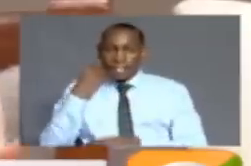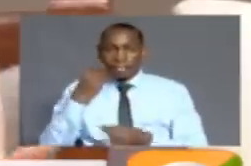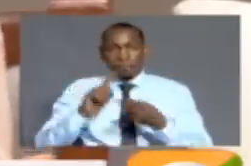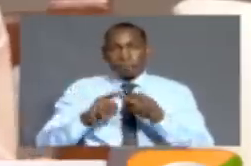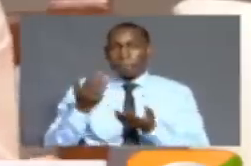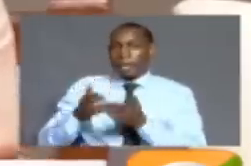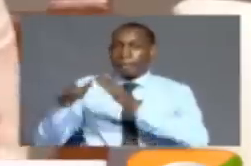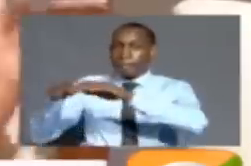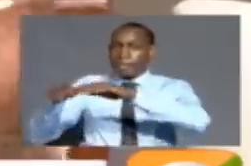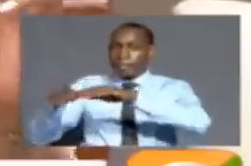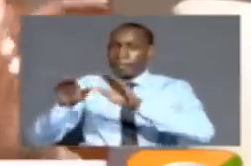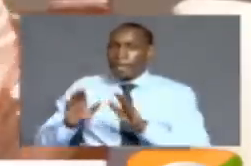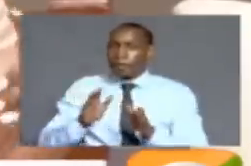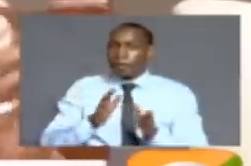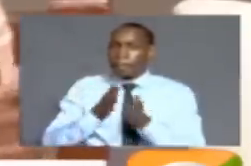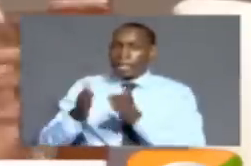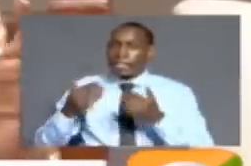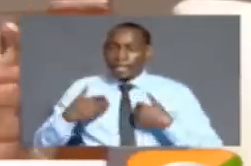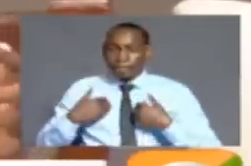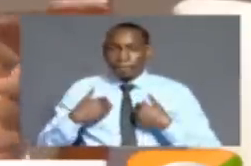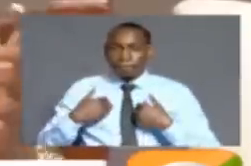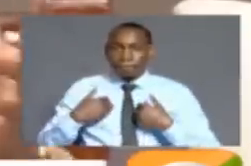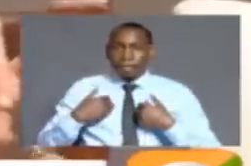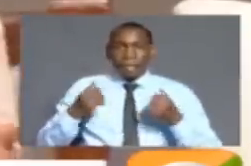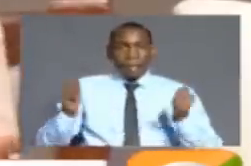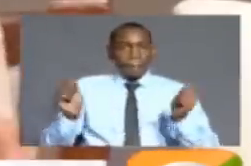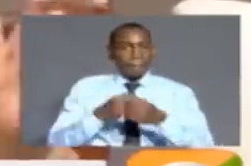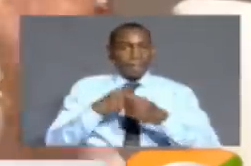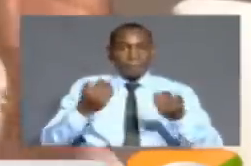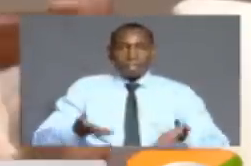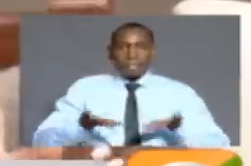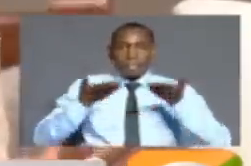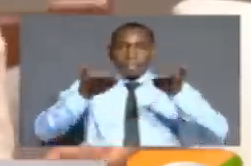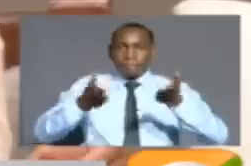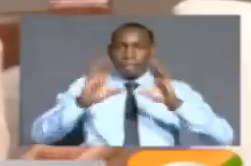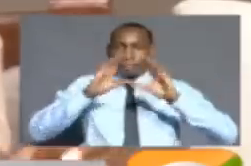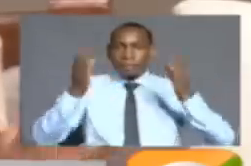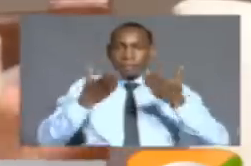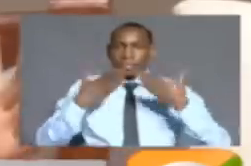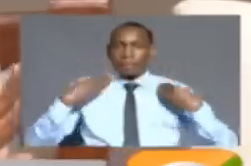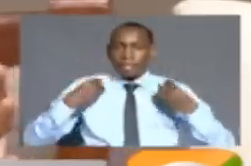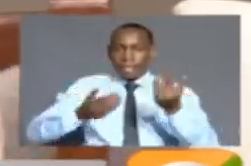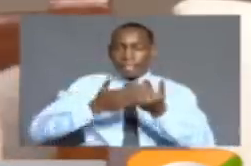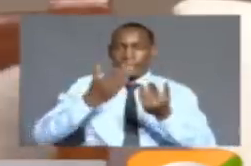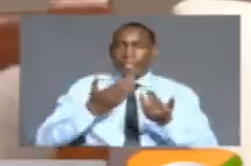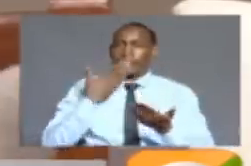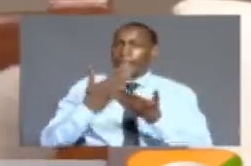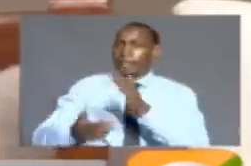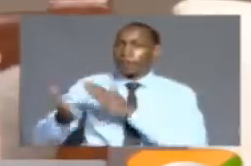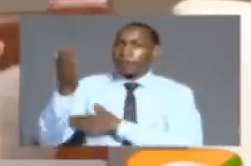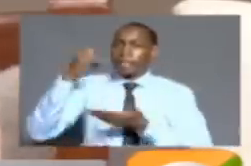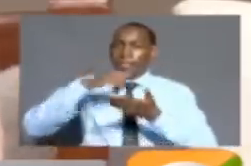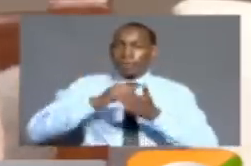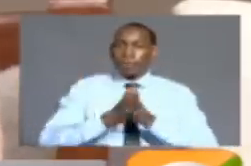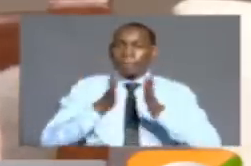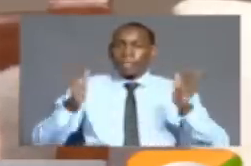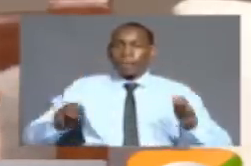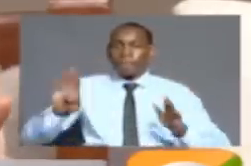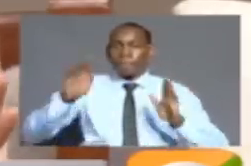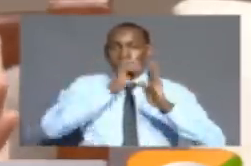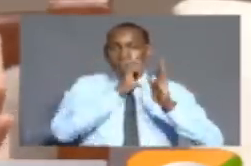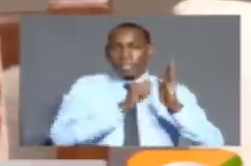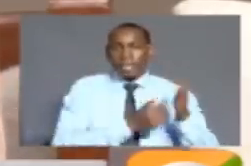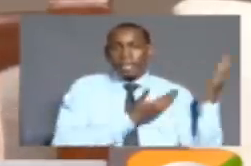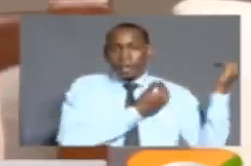bill. We are not there yet as far as providing universal health care. So thank God it's one of the big four agenda. And hopefully, in